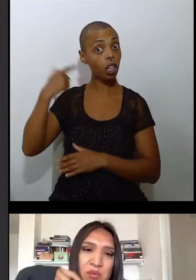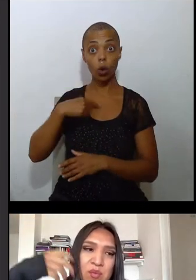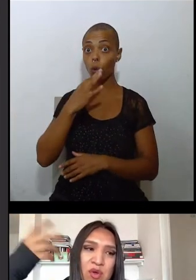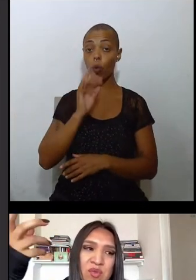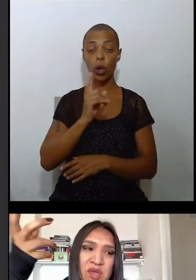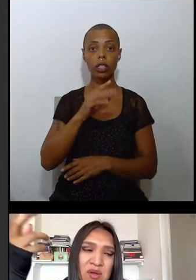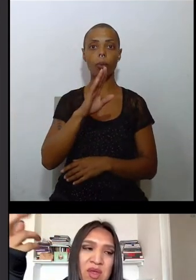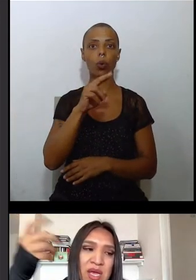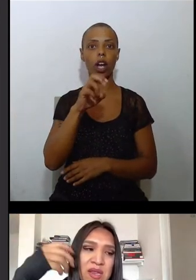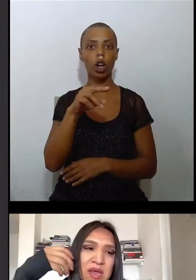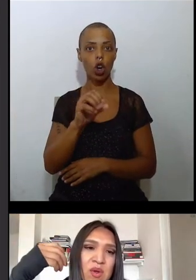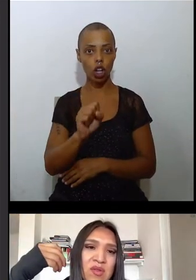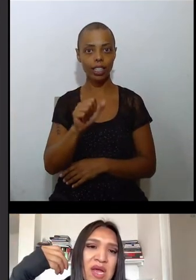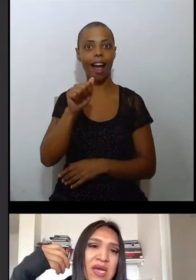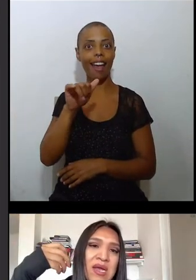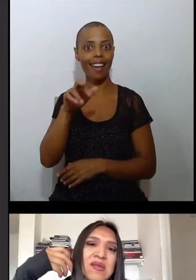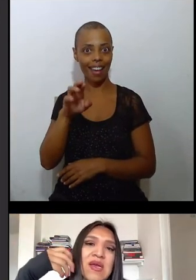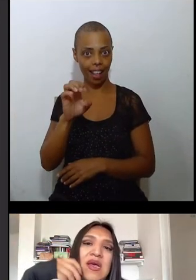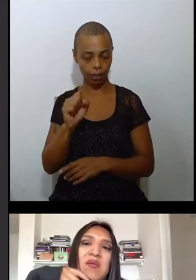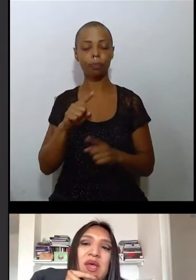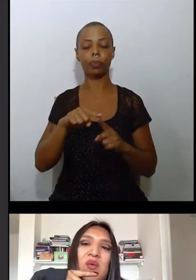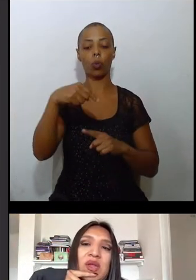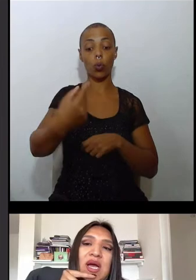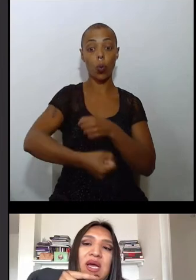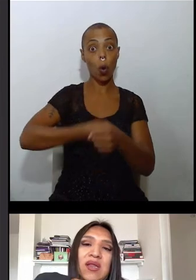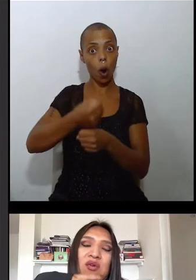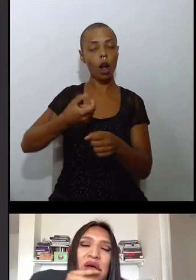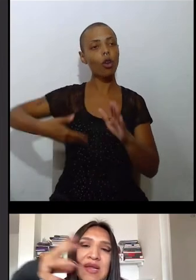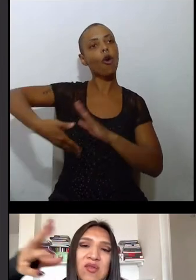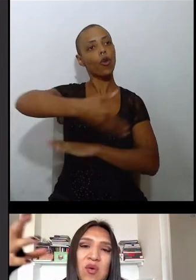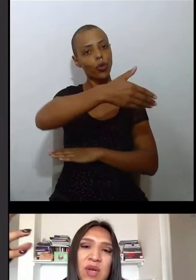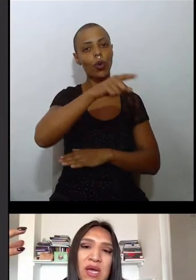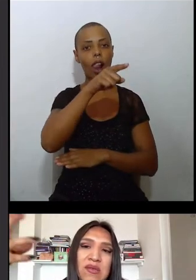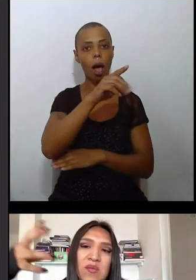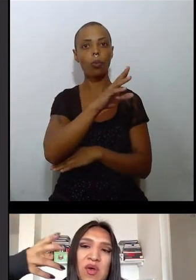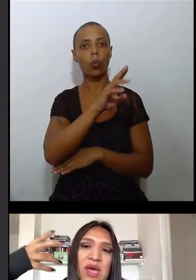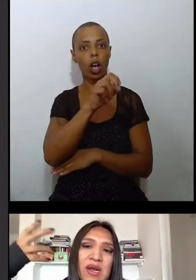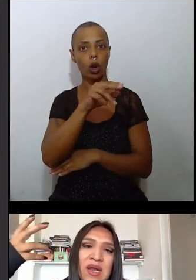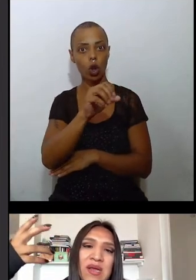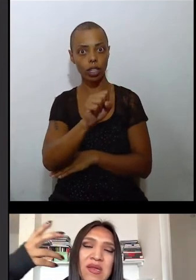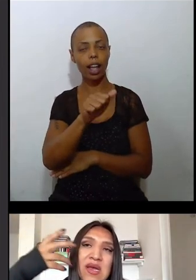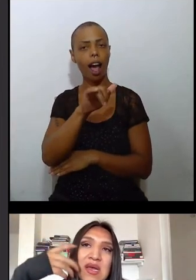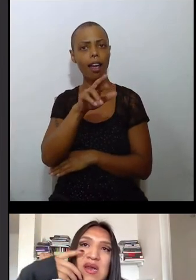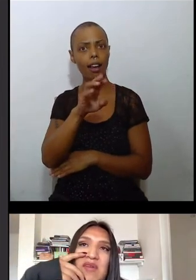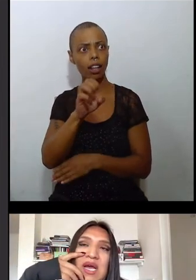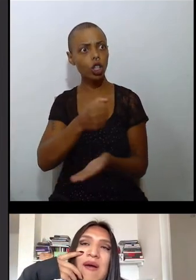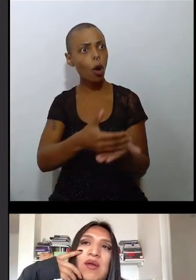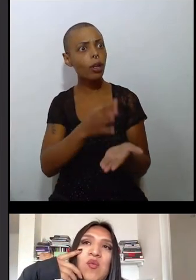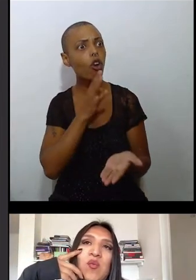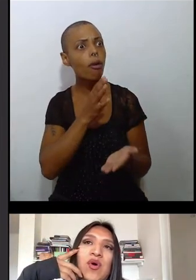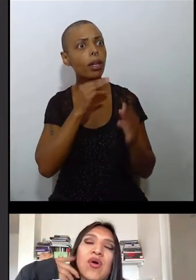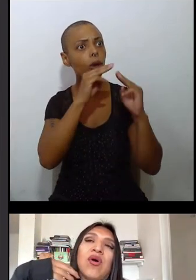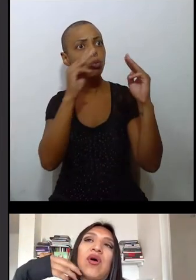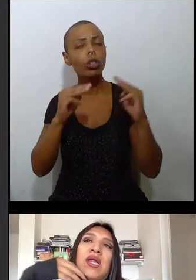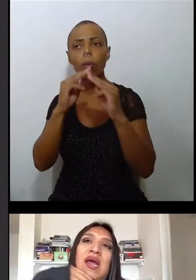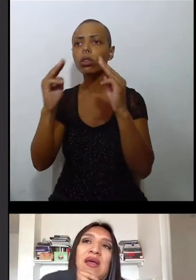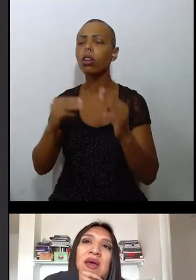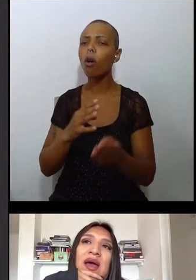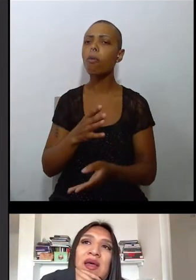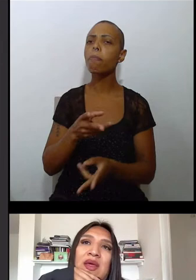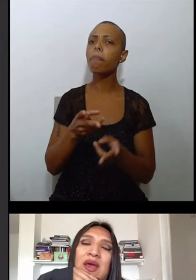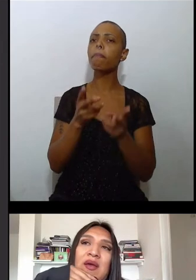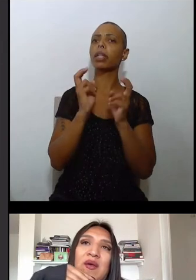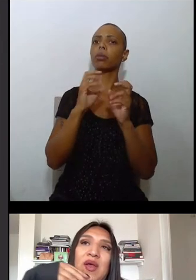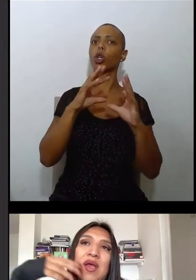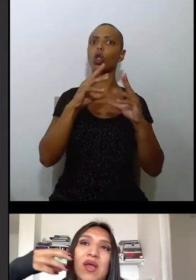but at that time I didn't uh had I hadn't traveled to Buenos Aires and the next year I went there and I saw